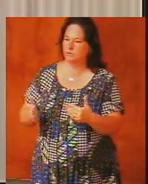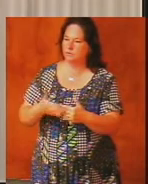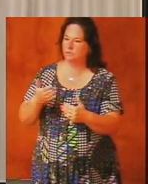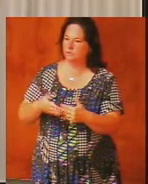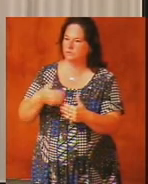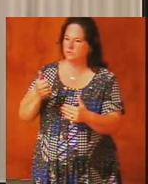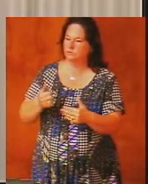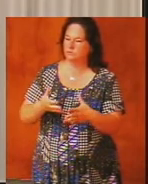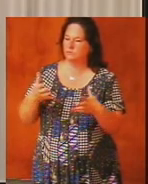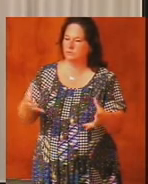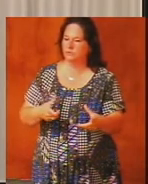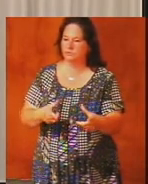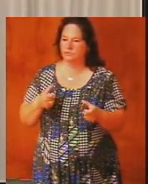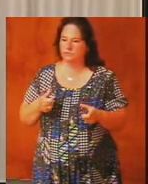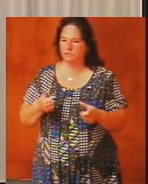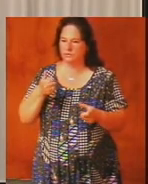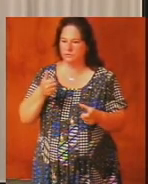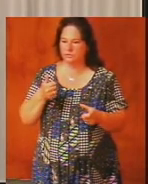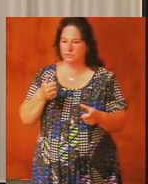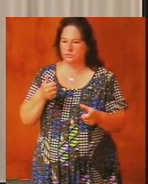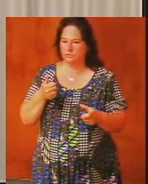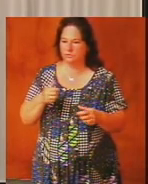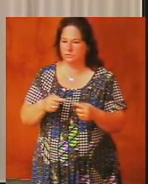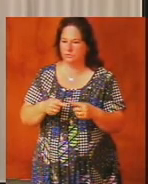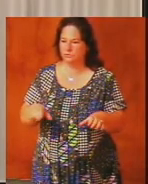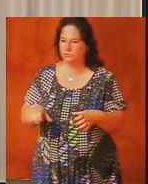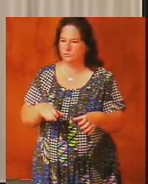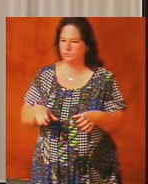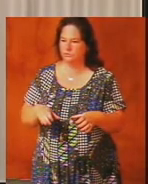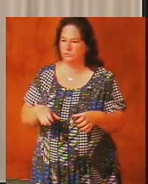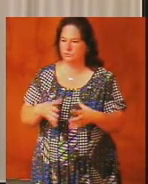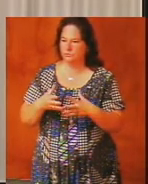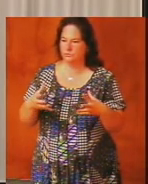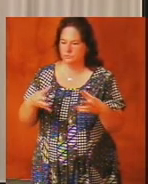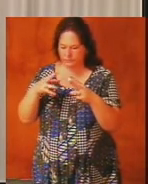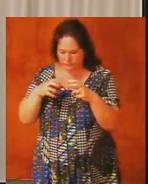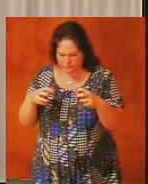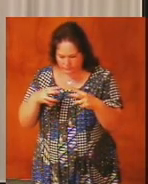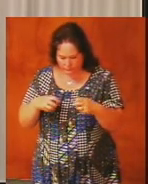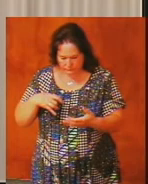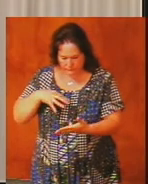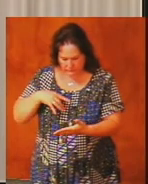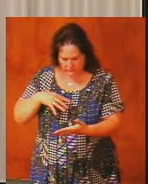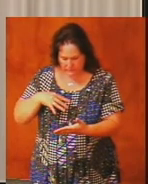easier and so much faster to do in-depth Bible study.